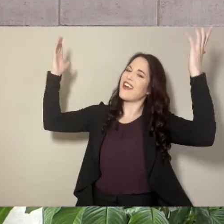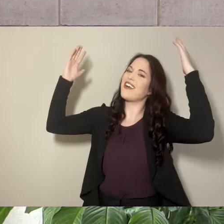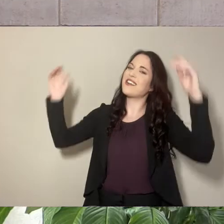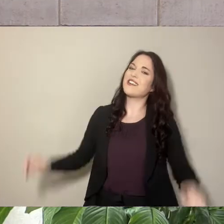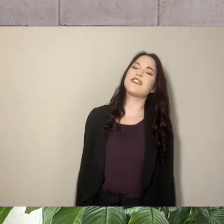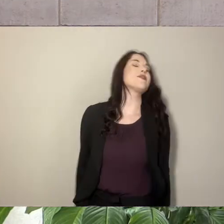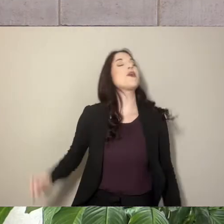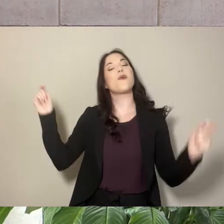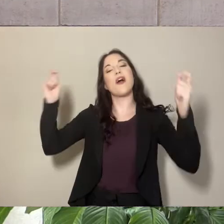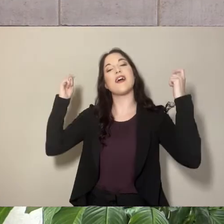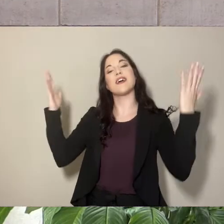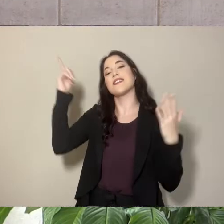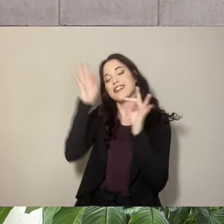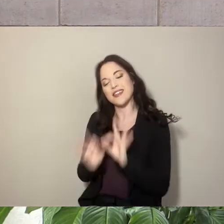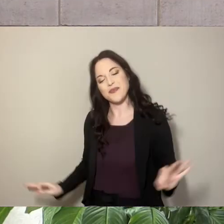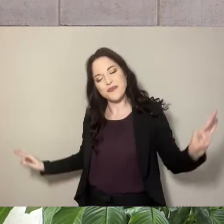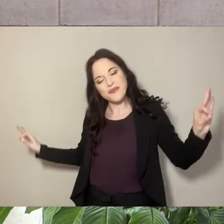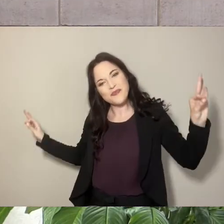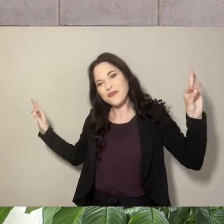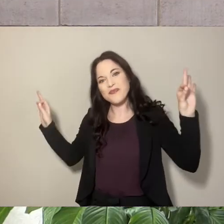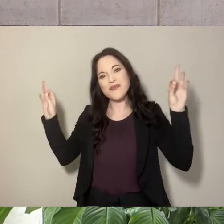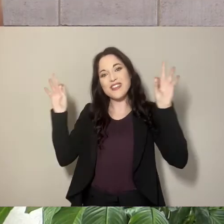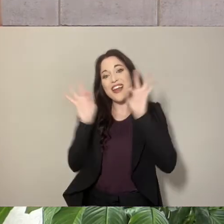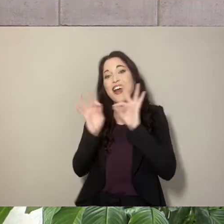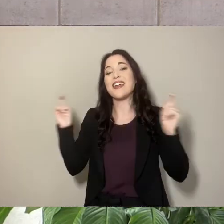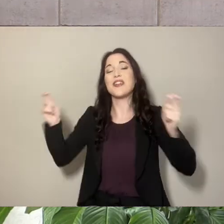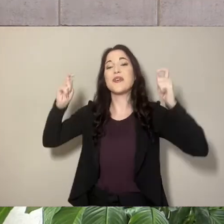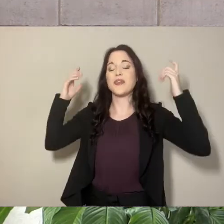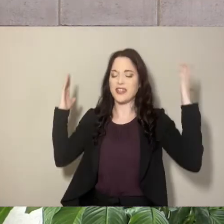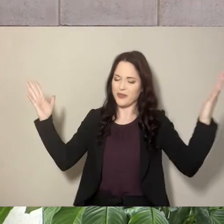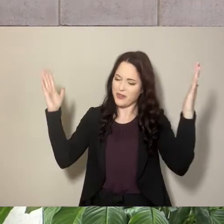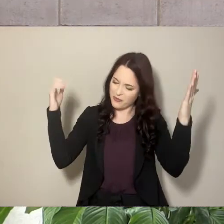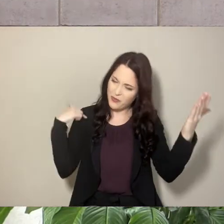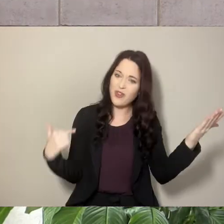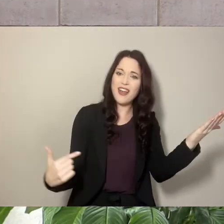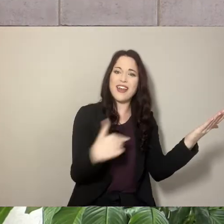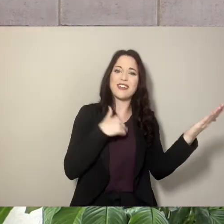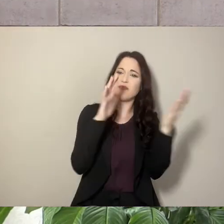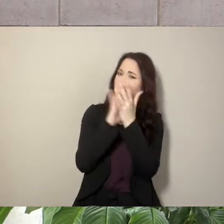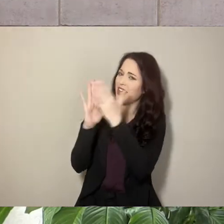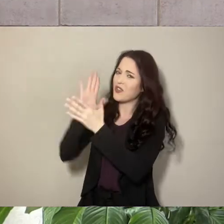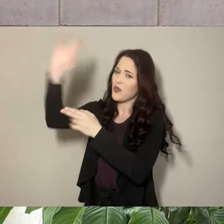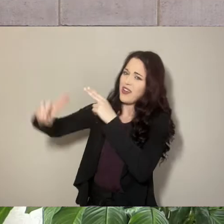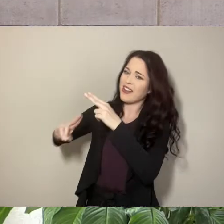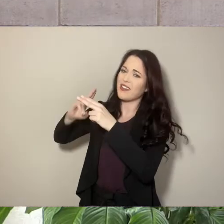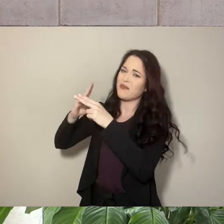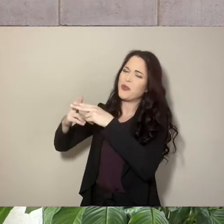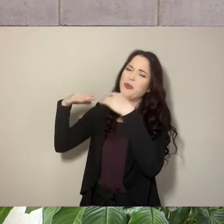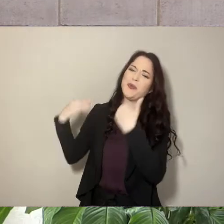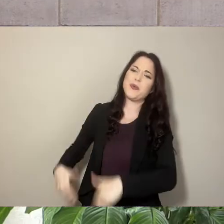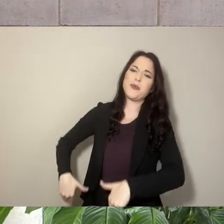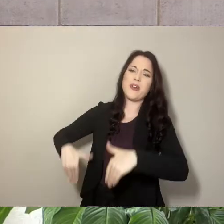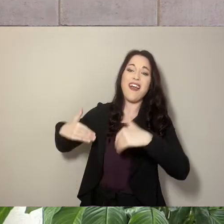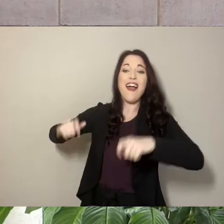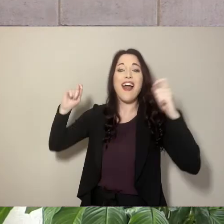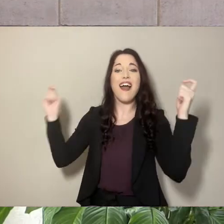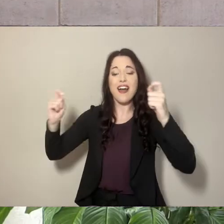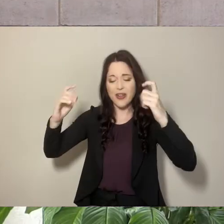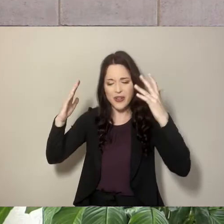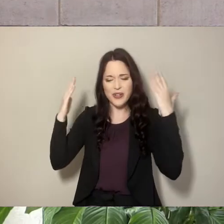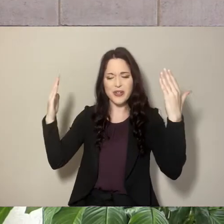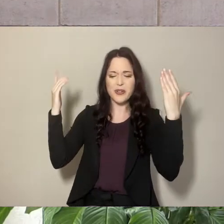Hallelujah. Hallelujah, you're worthy. Hallelujah, we praise your name. Hallelujah,